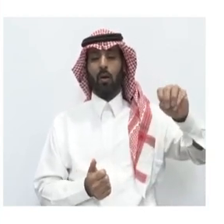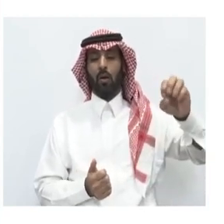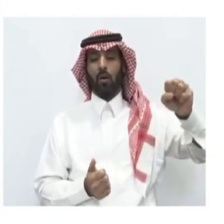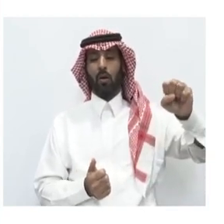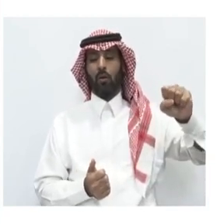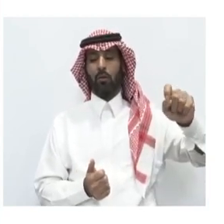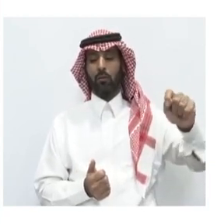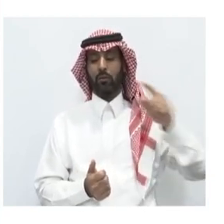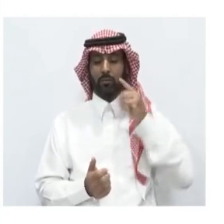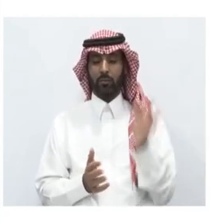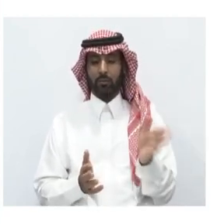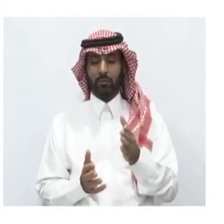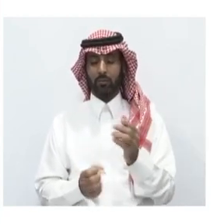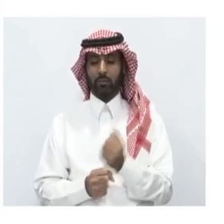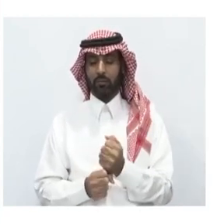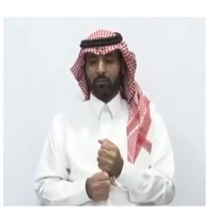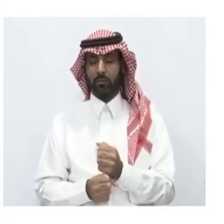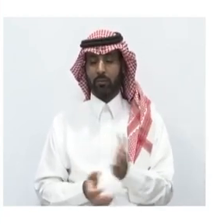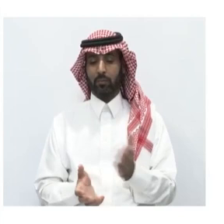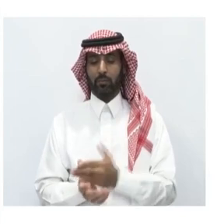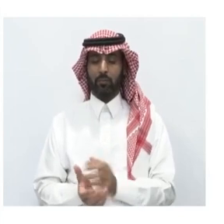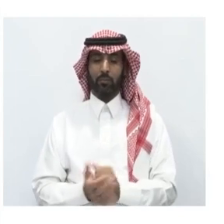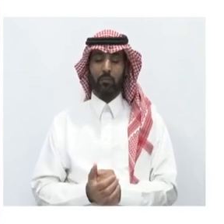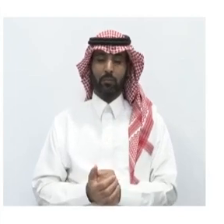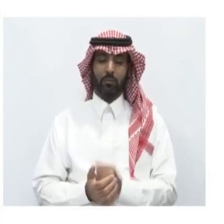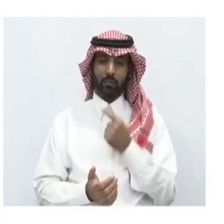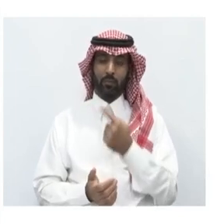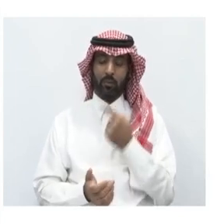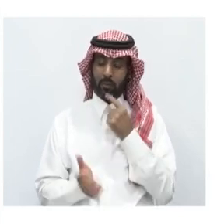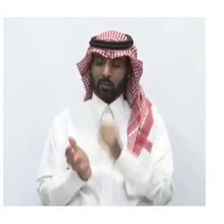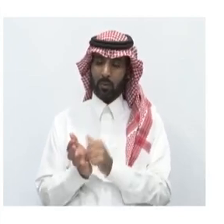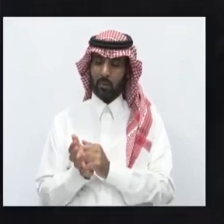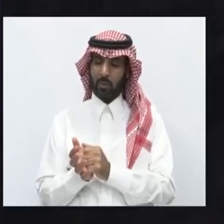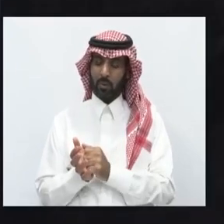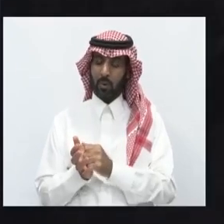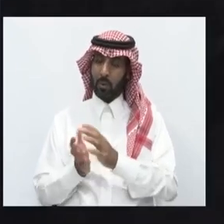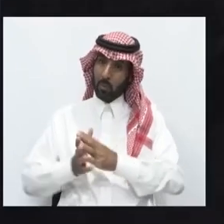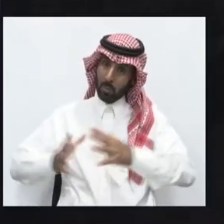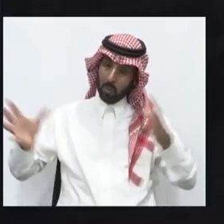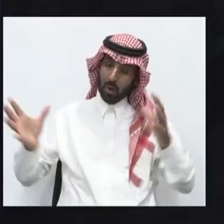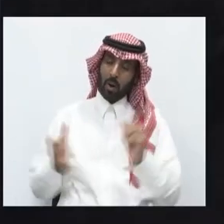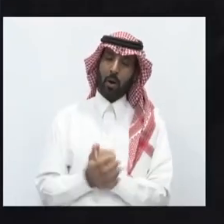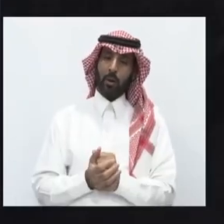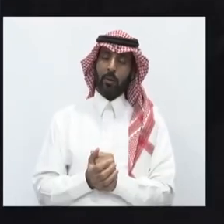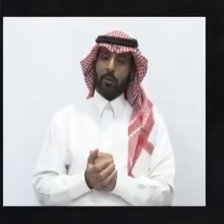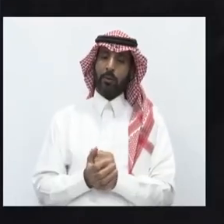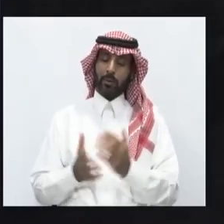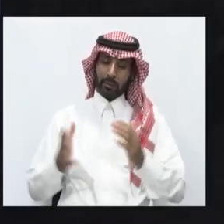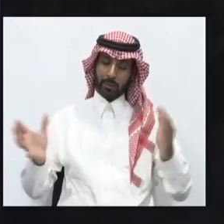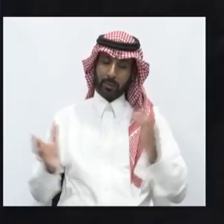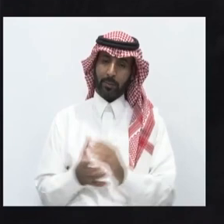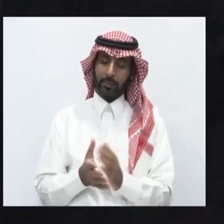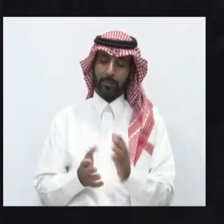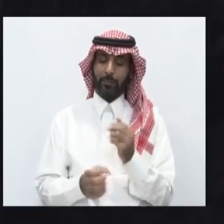the adjective or the adverb they modify. For example, when you say the house is very big, so the adverb here